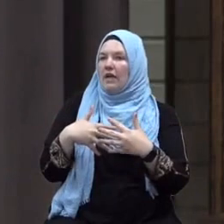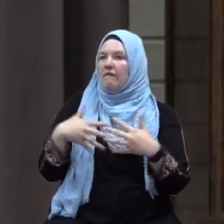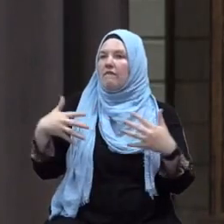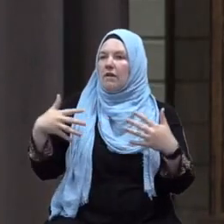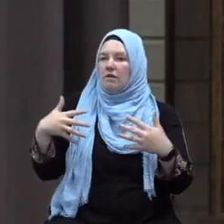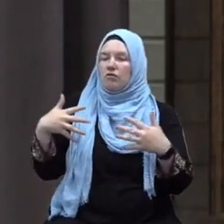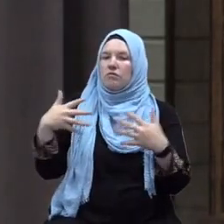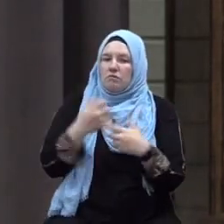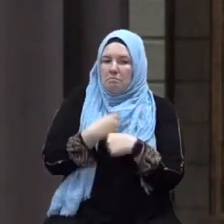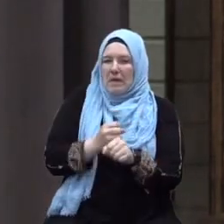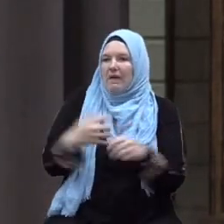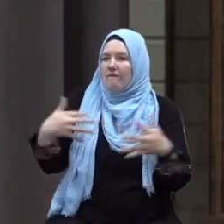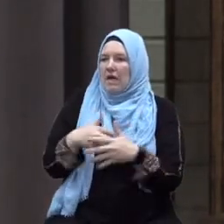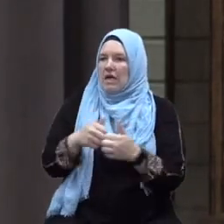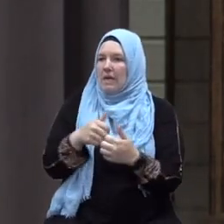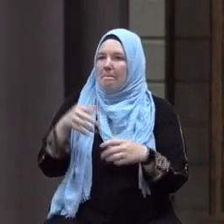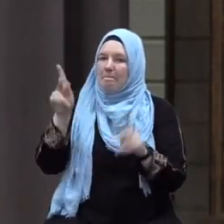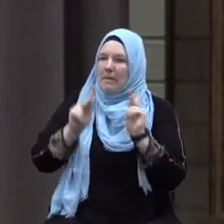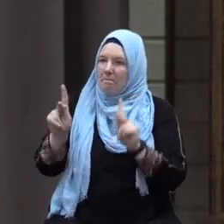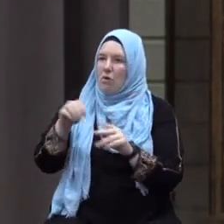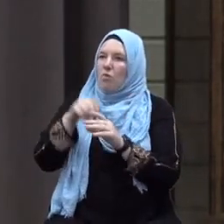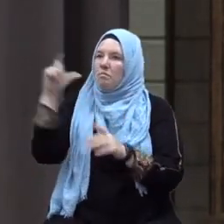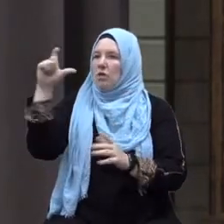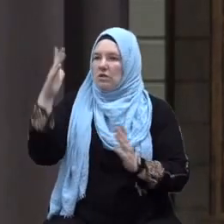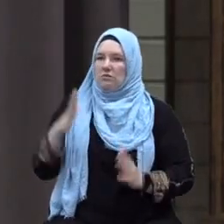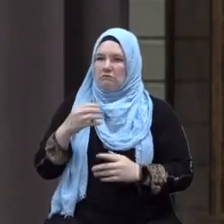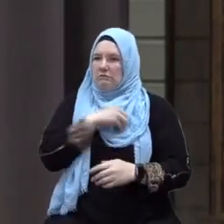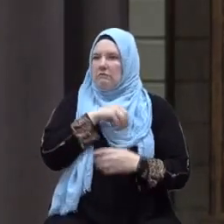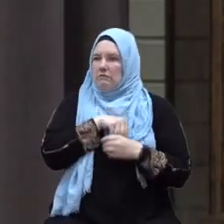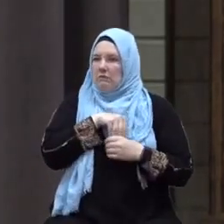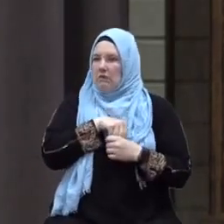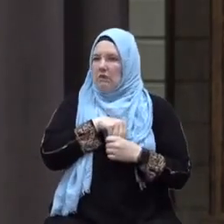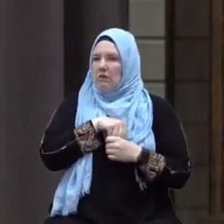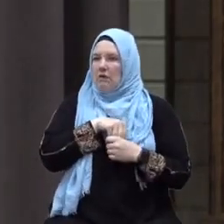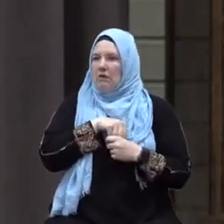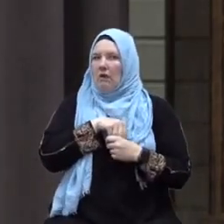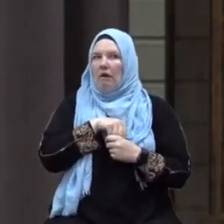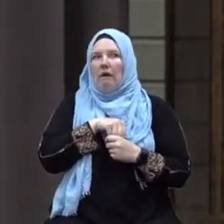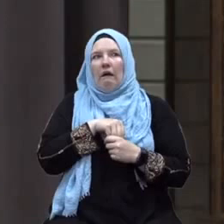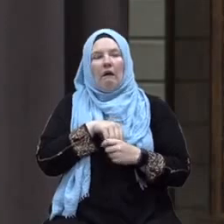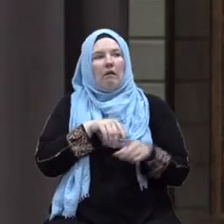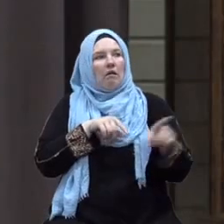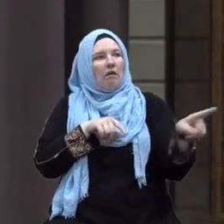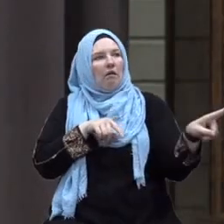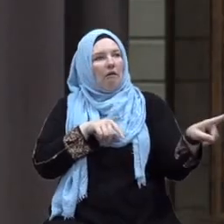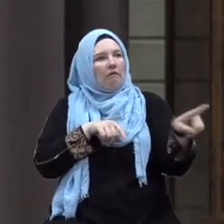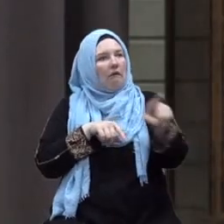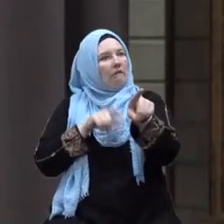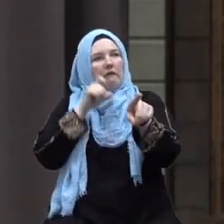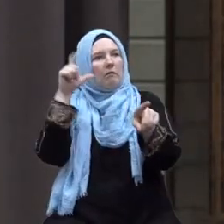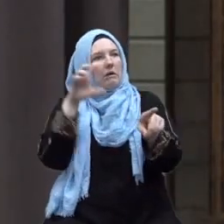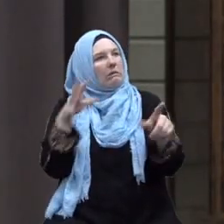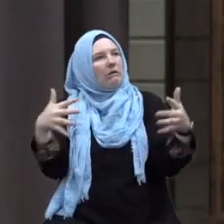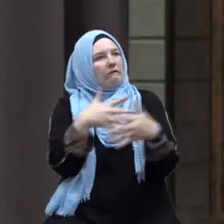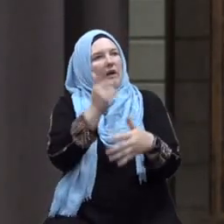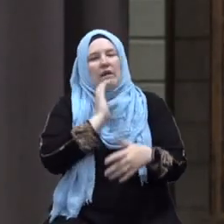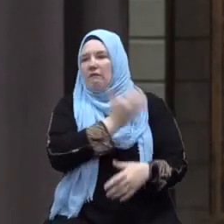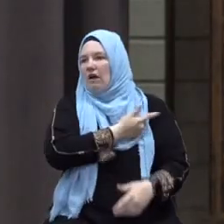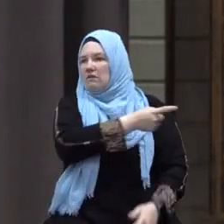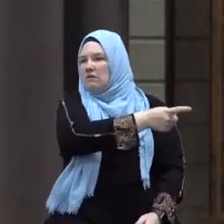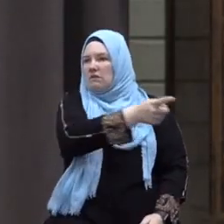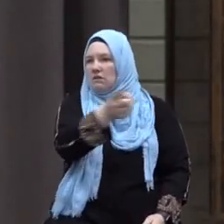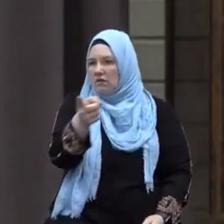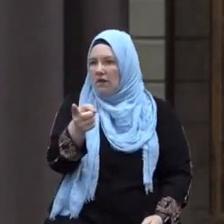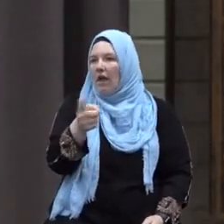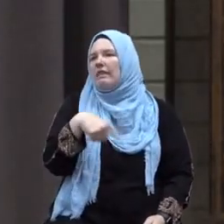Muslims by the claim that the non-Muslims are afraid of us. They are so fearful,